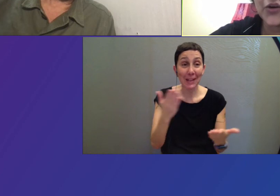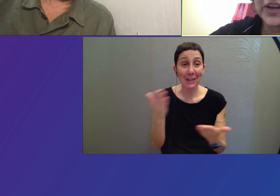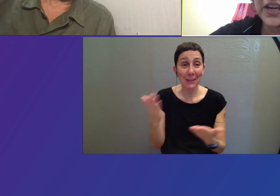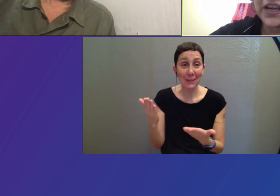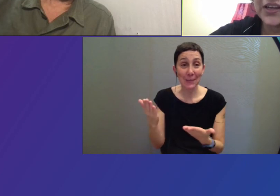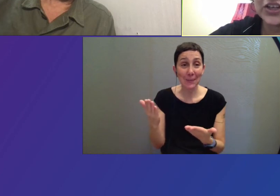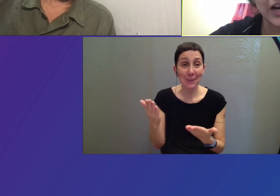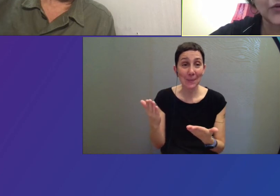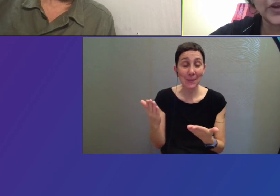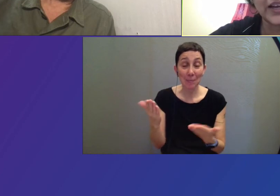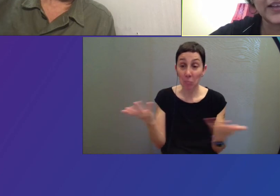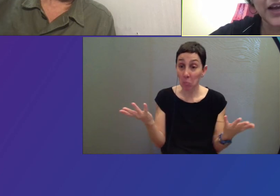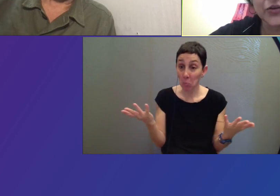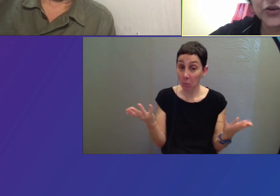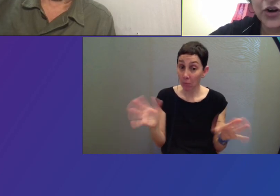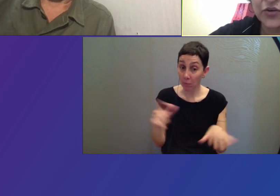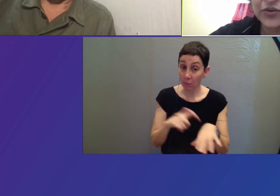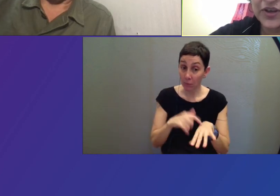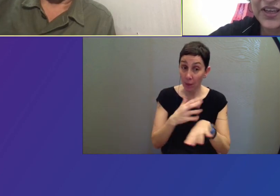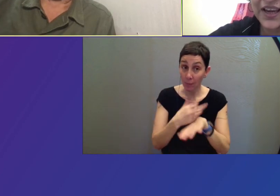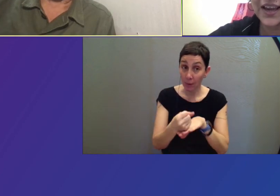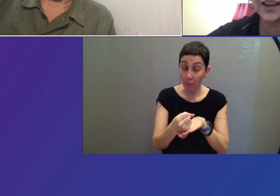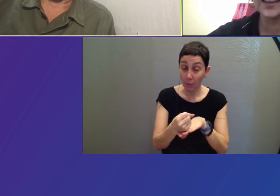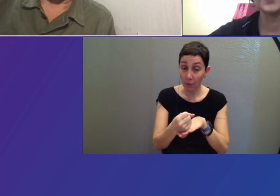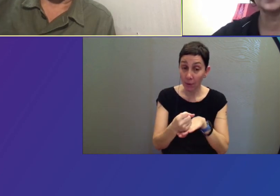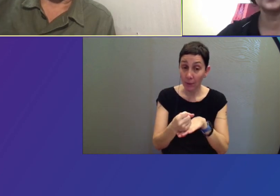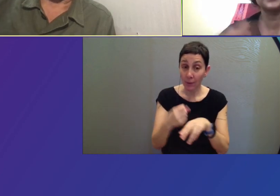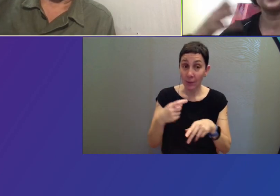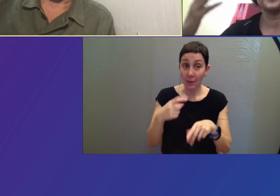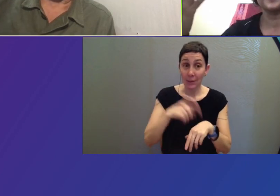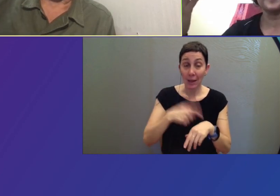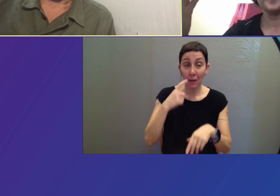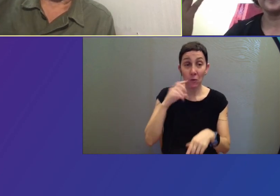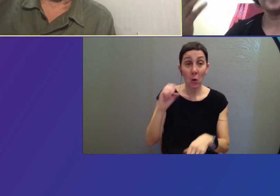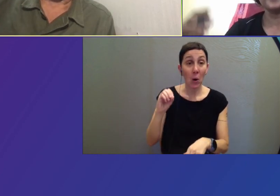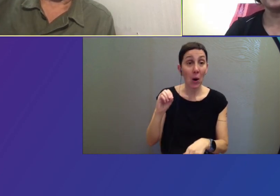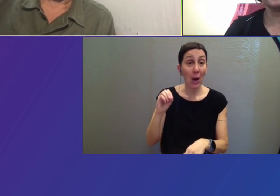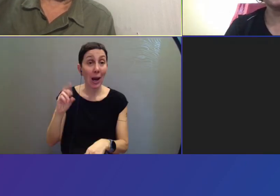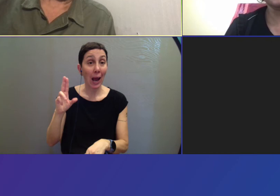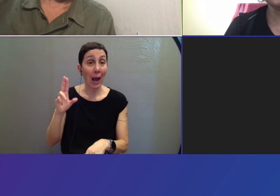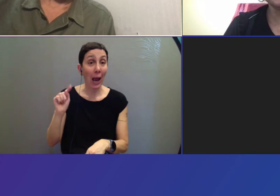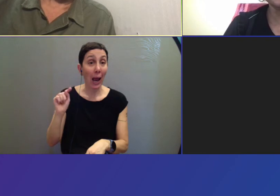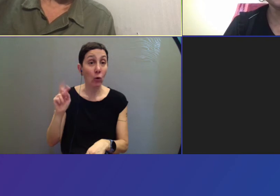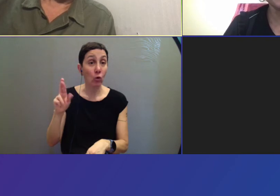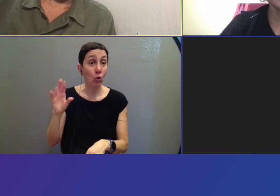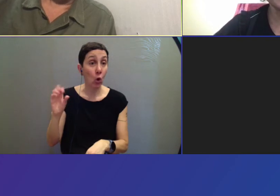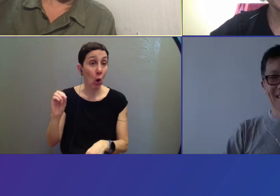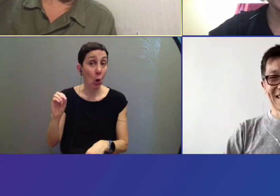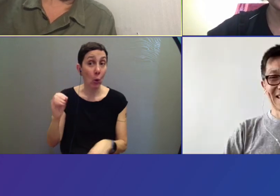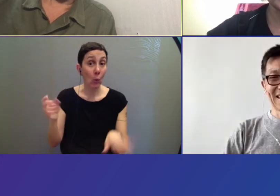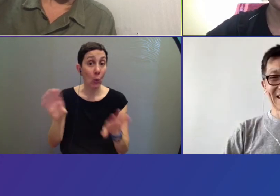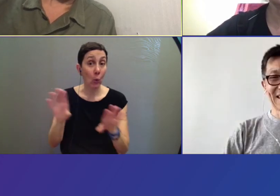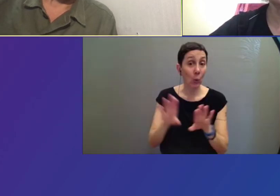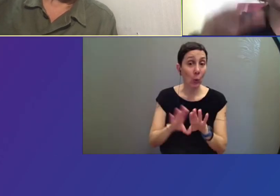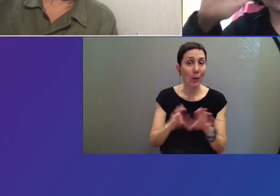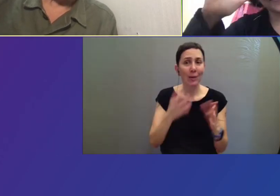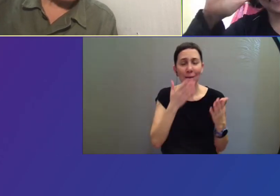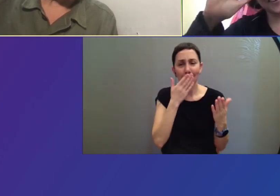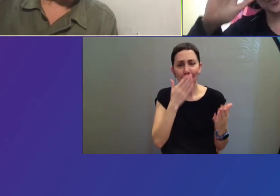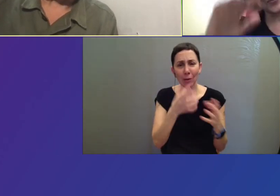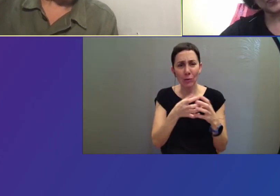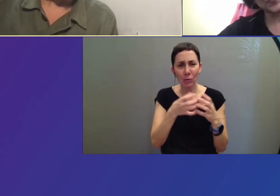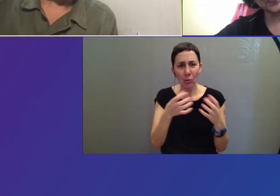we at the outro? I think we are. Okay. Thank you so much.